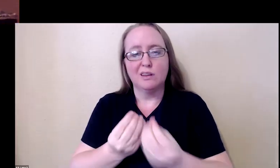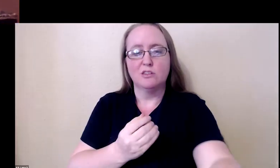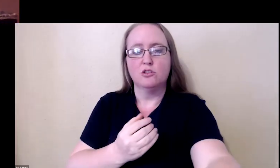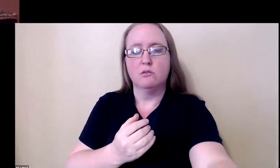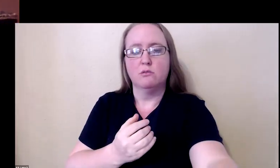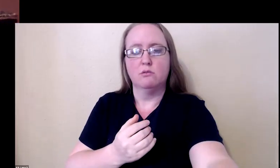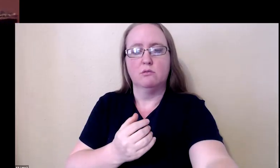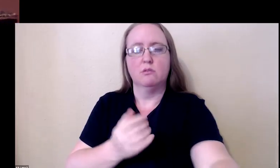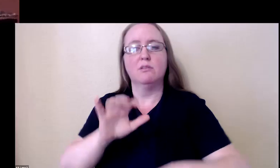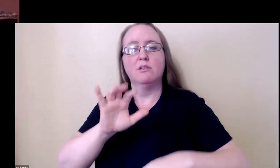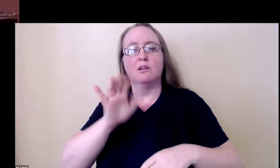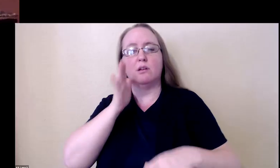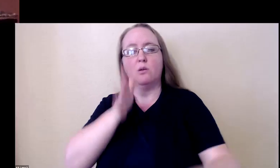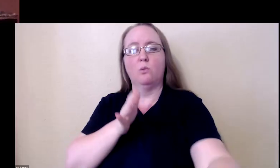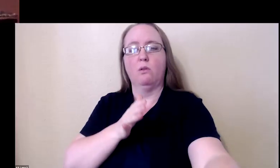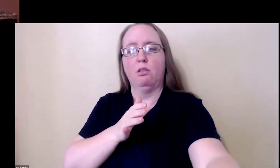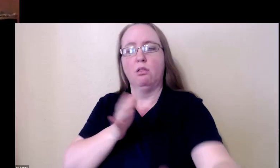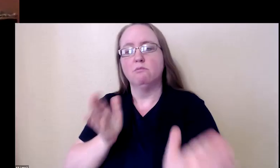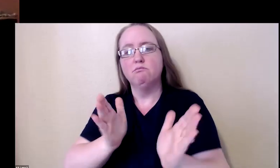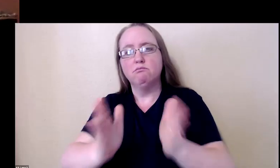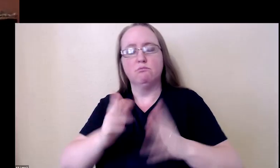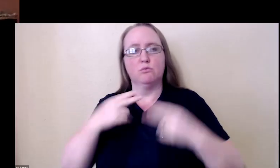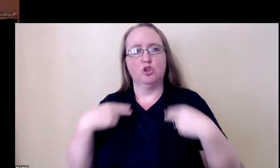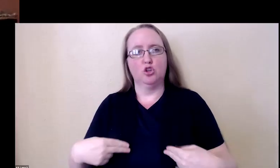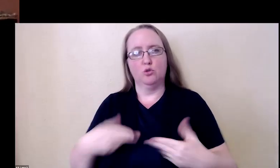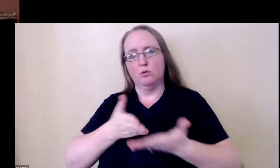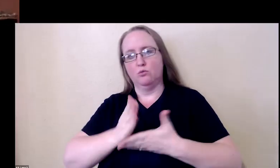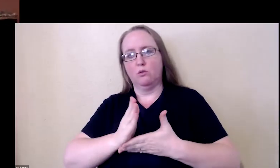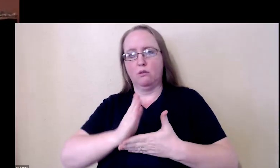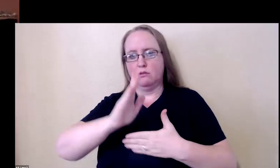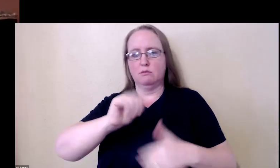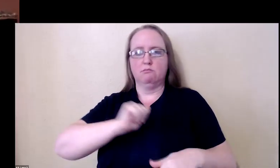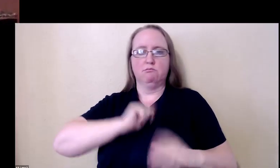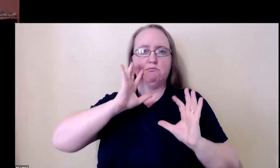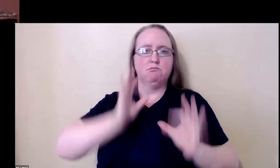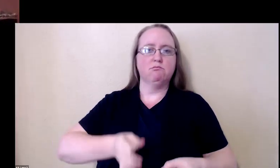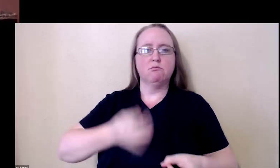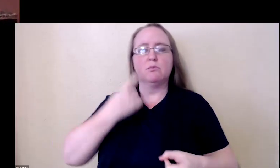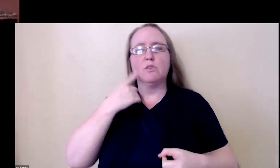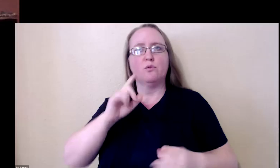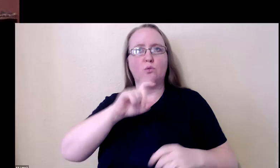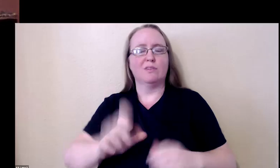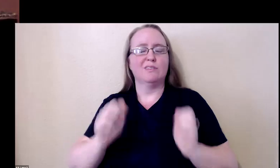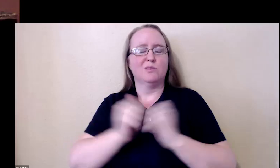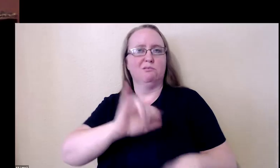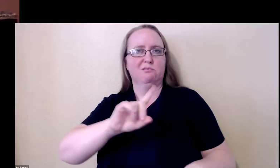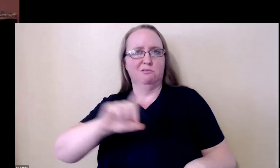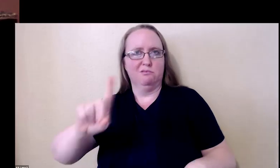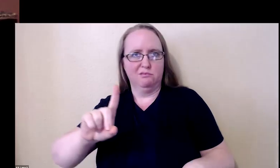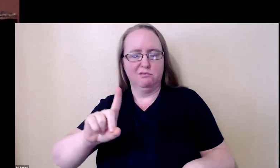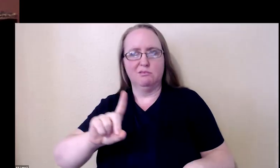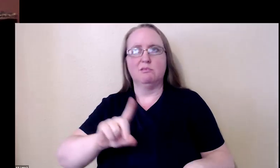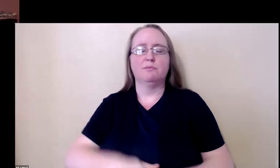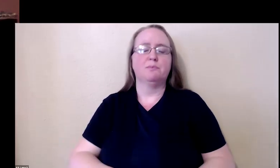dedicated to promoting the human rights and self-determination of Texans with intellectual and developmental disabilities. We have over